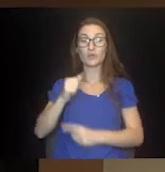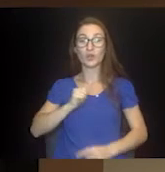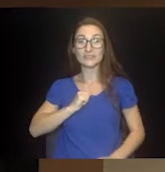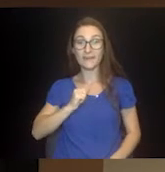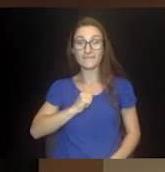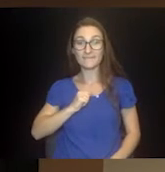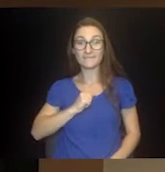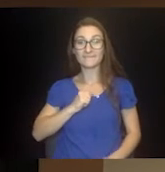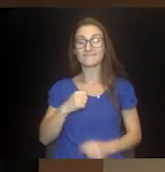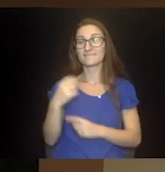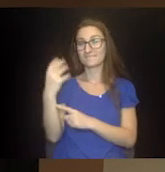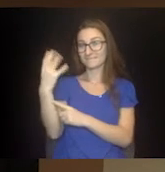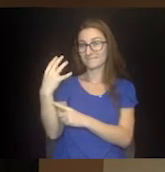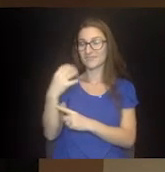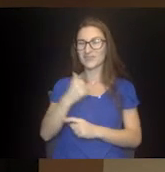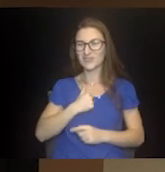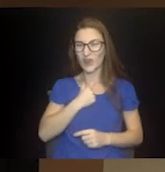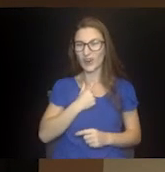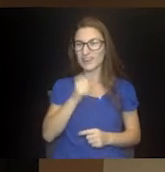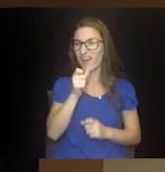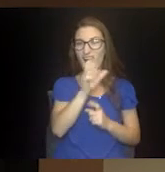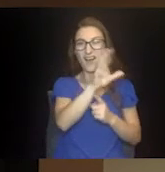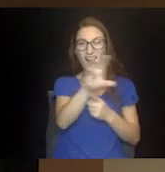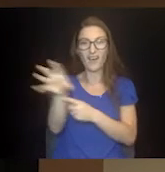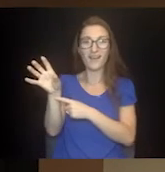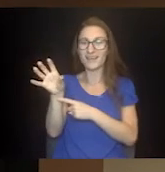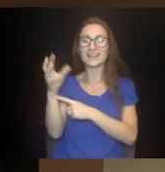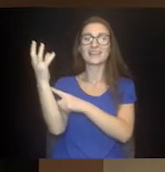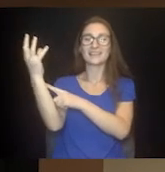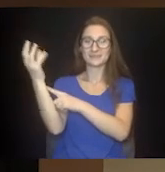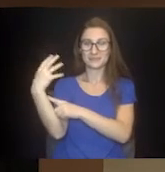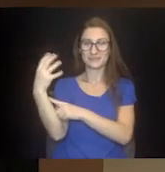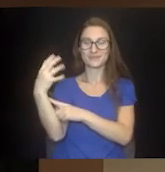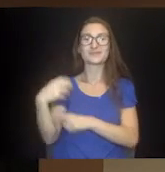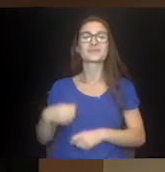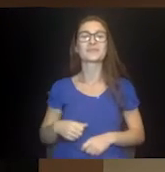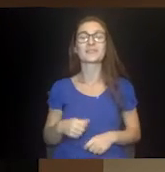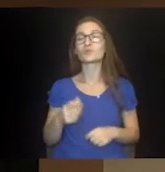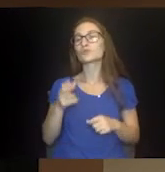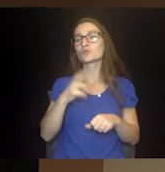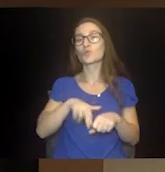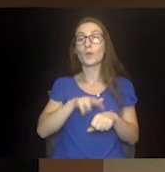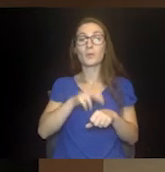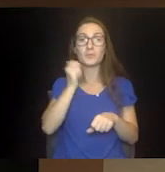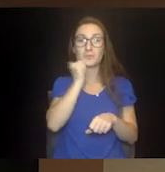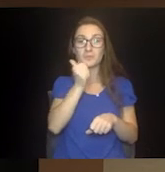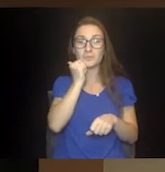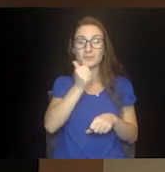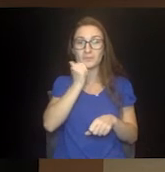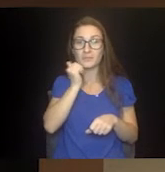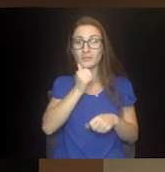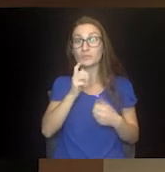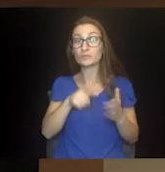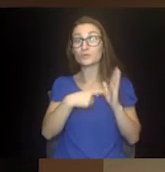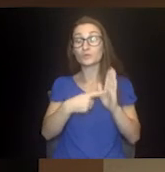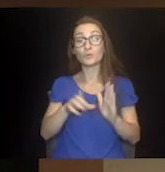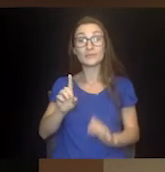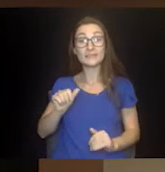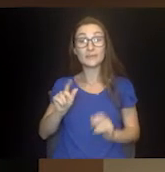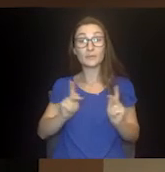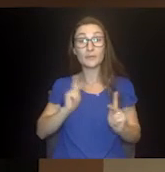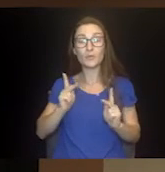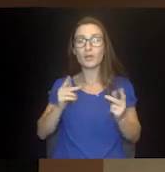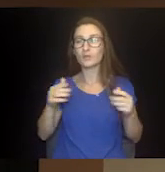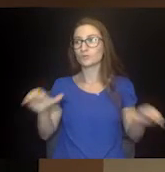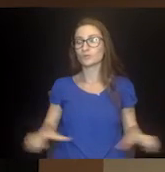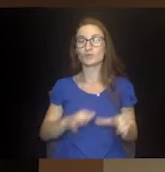other, or not each other, but we filmed ourselves, sorry, just doing normal things in our daily life that we have to do